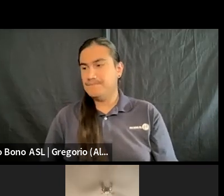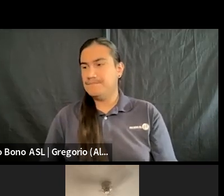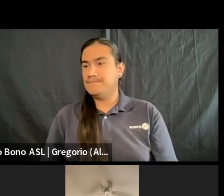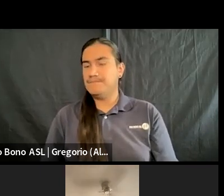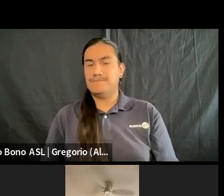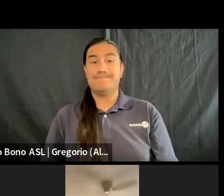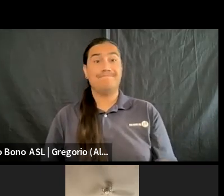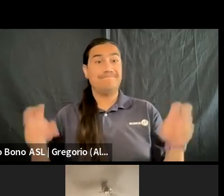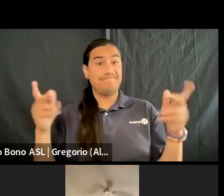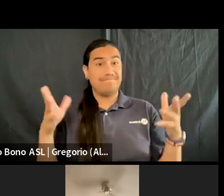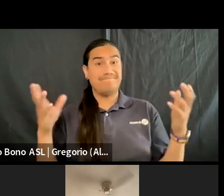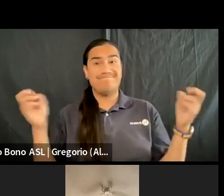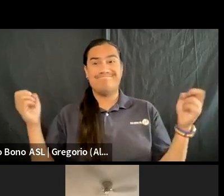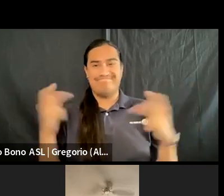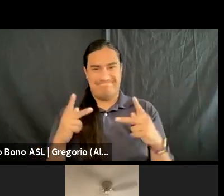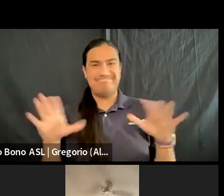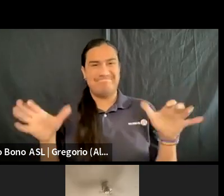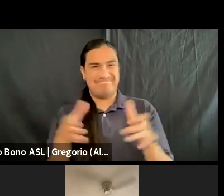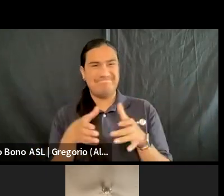All right, we are back.